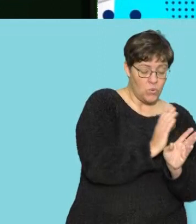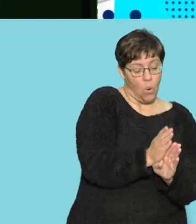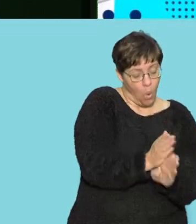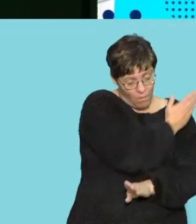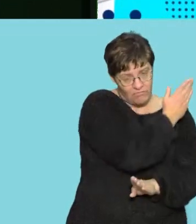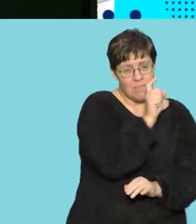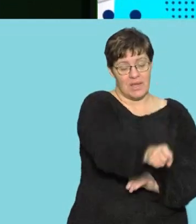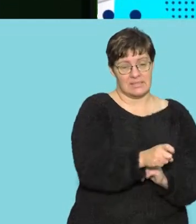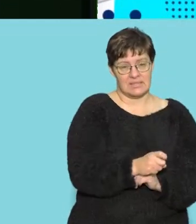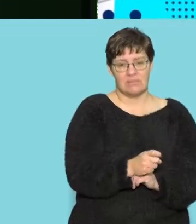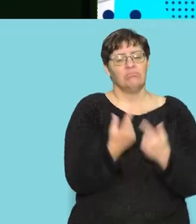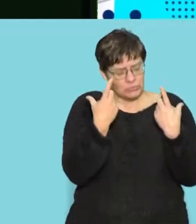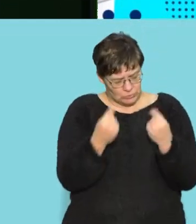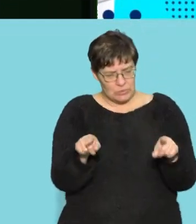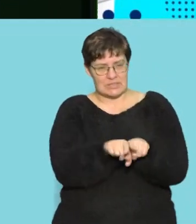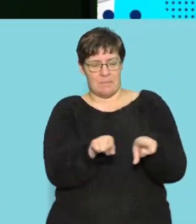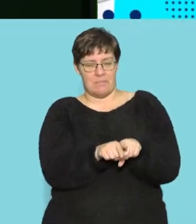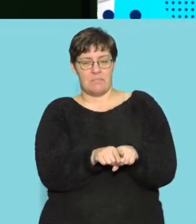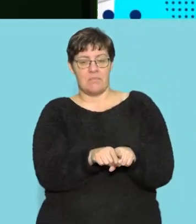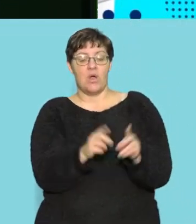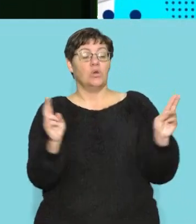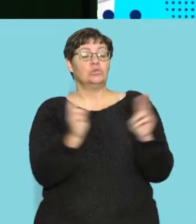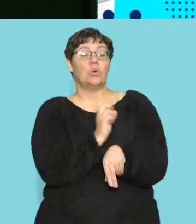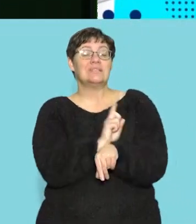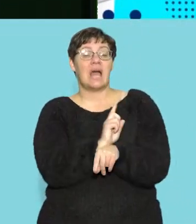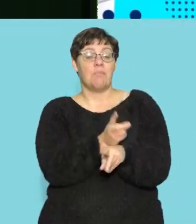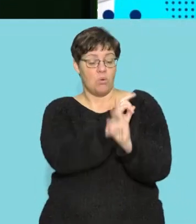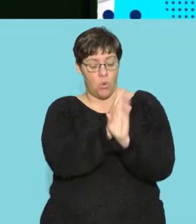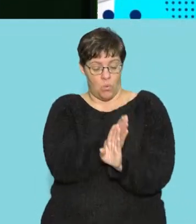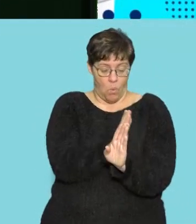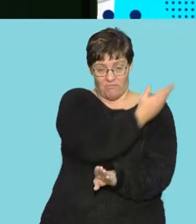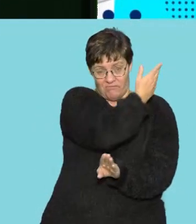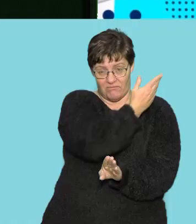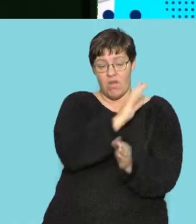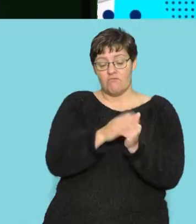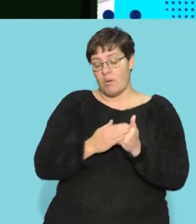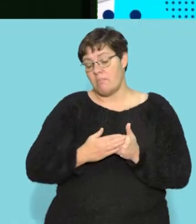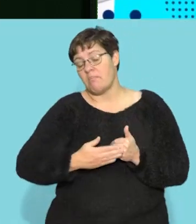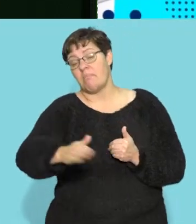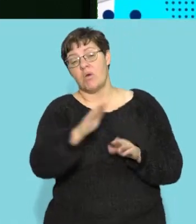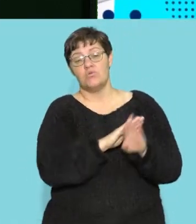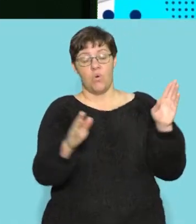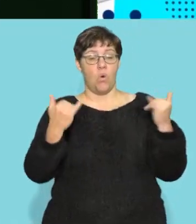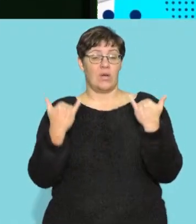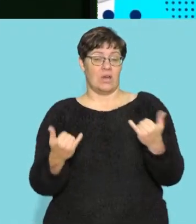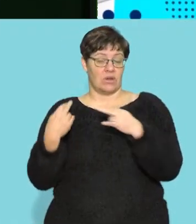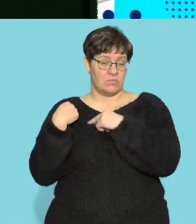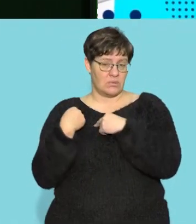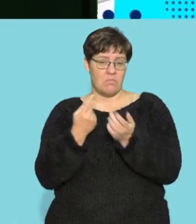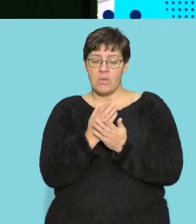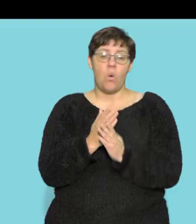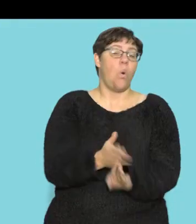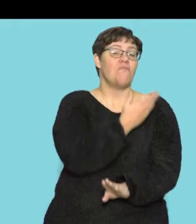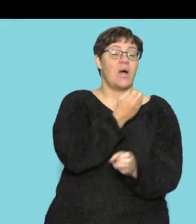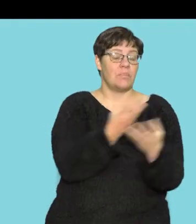out, and that's exactly what we are doing. We're removing the short-term loan from our non-current liability. How much are we